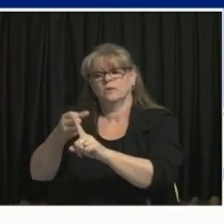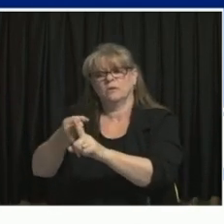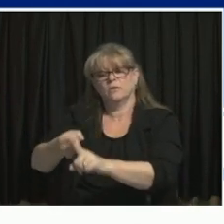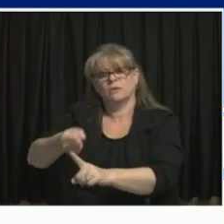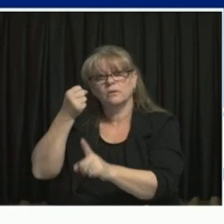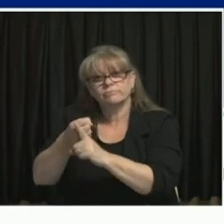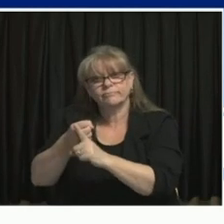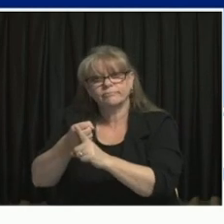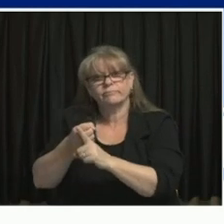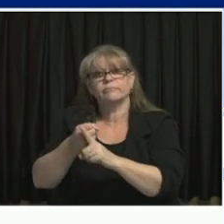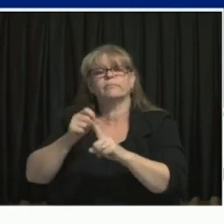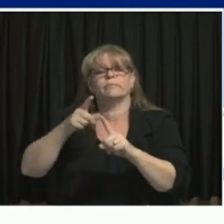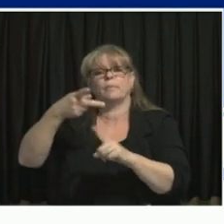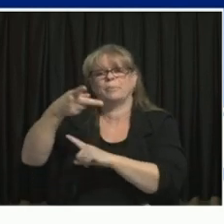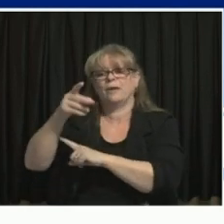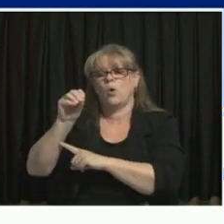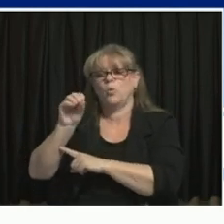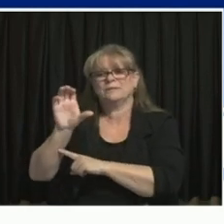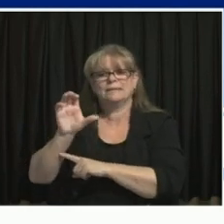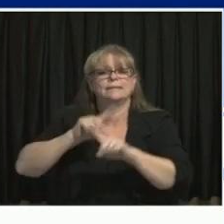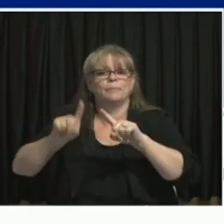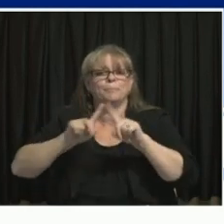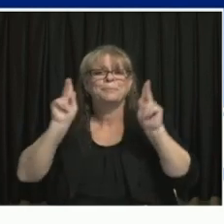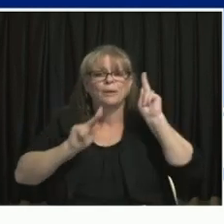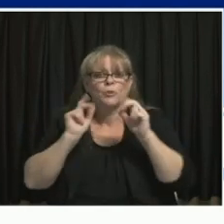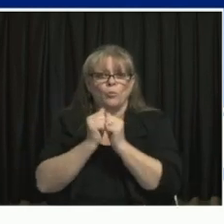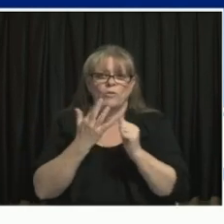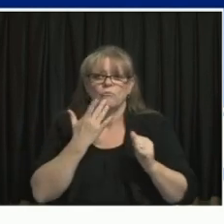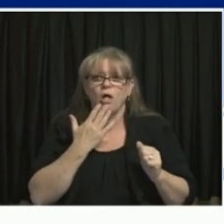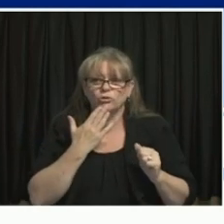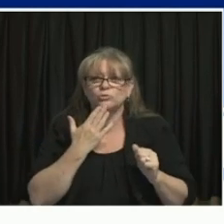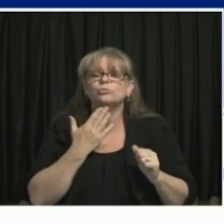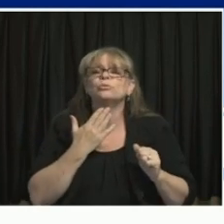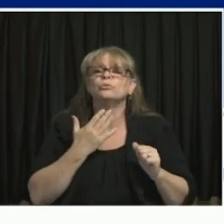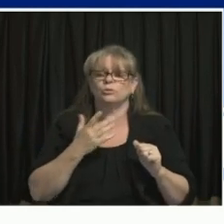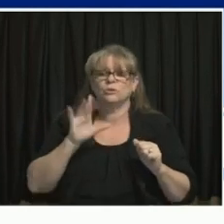have informed responses that meet the needs of everybody. So visit